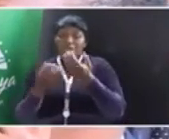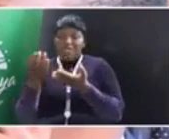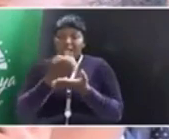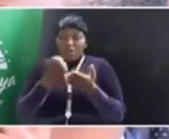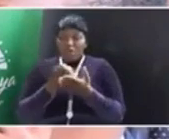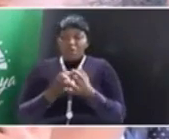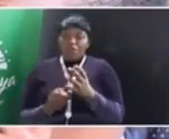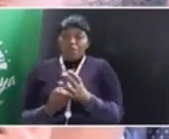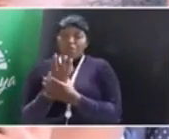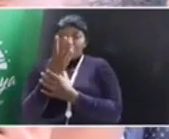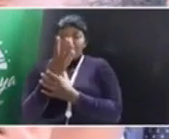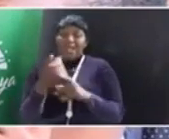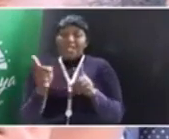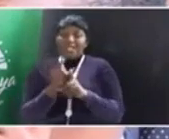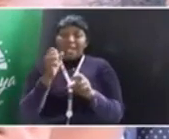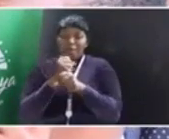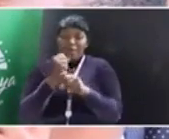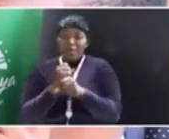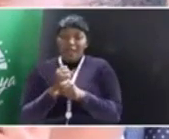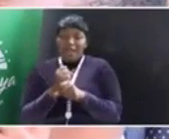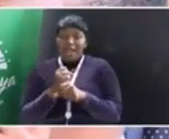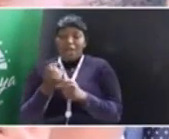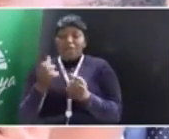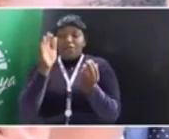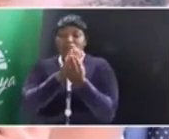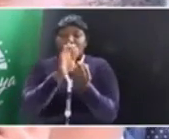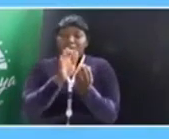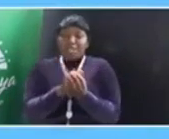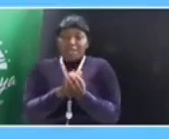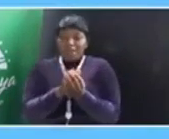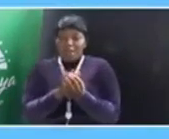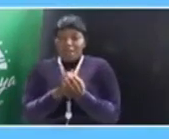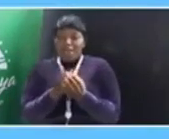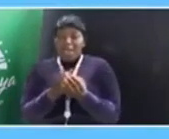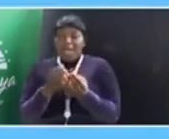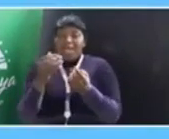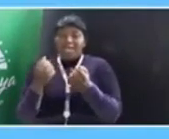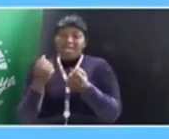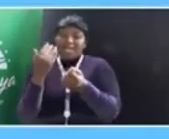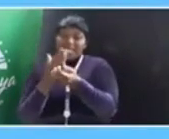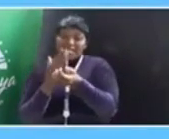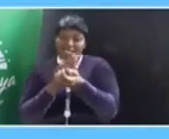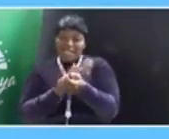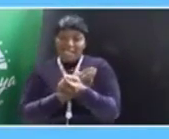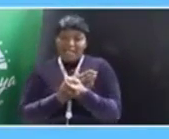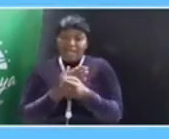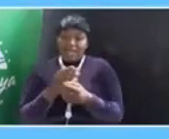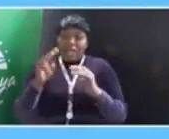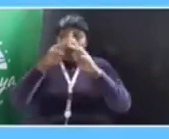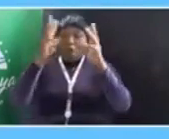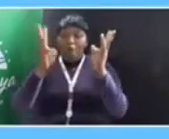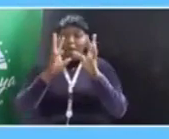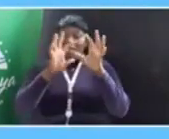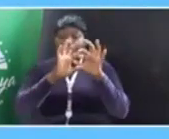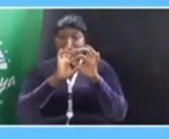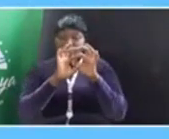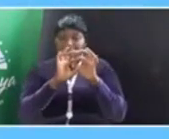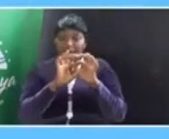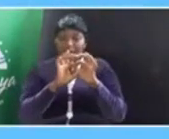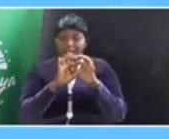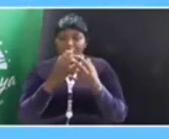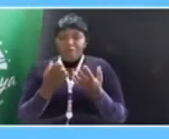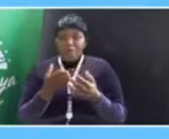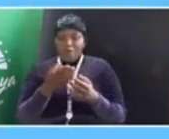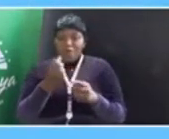as a medium to preserve heritage and strengthen global ties. From vibrant